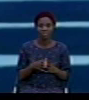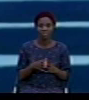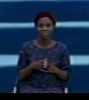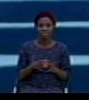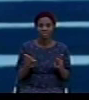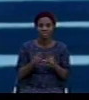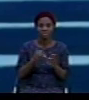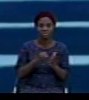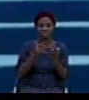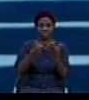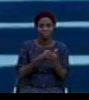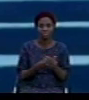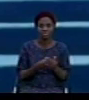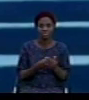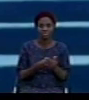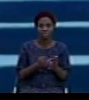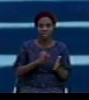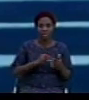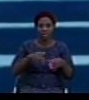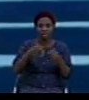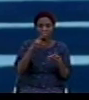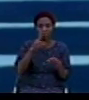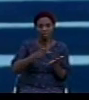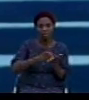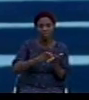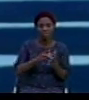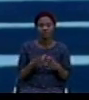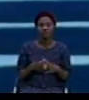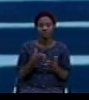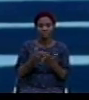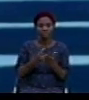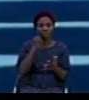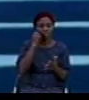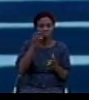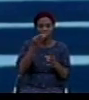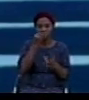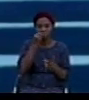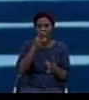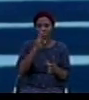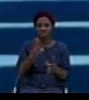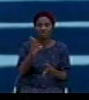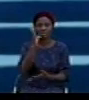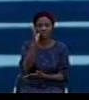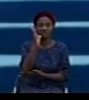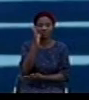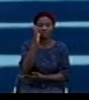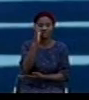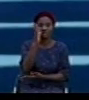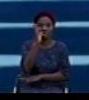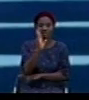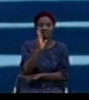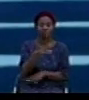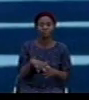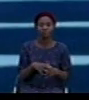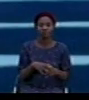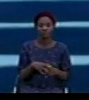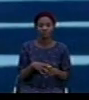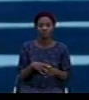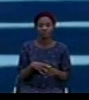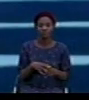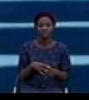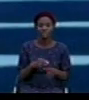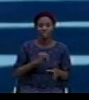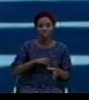when we came, I had to give her drugs before she took her lunch. But in the evening, when the pastor was praying, I thought that I backed her like this, and I told God